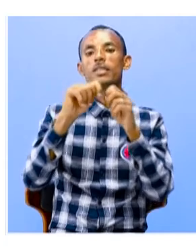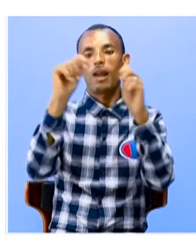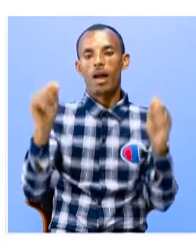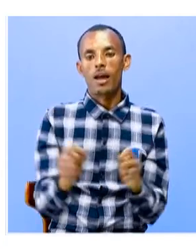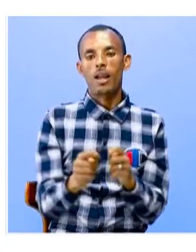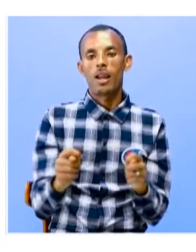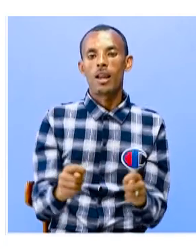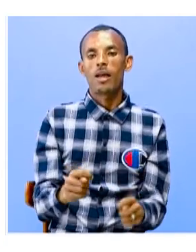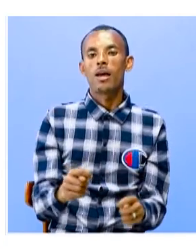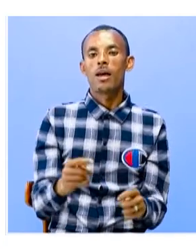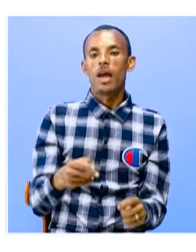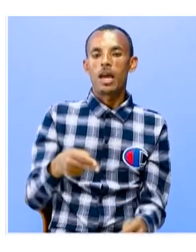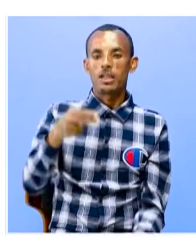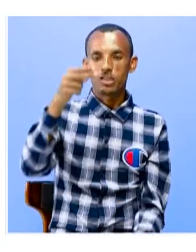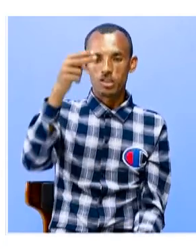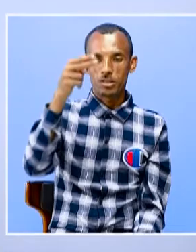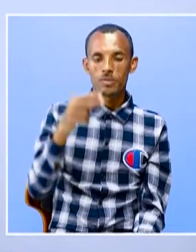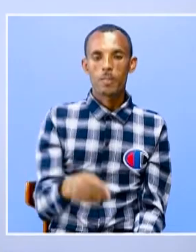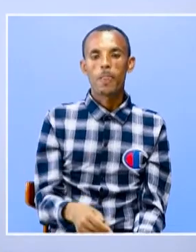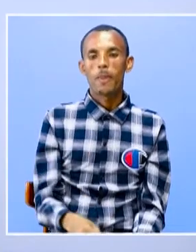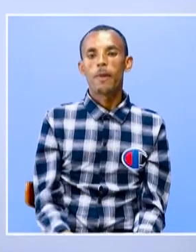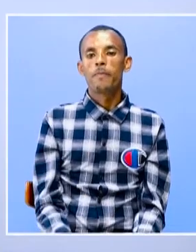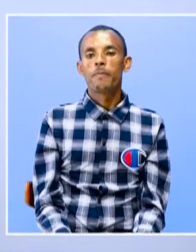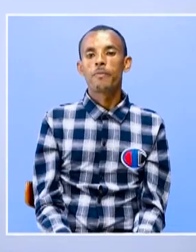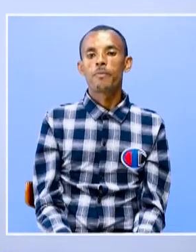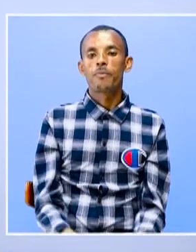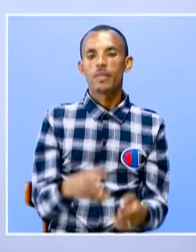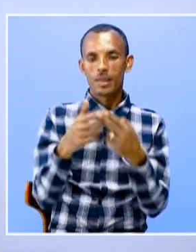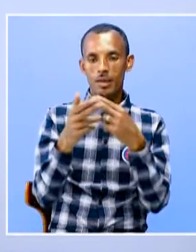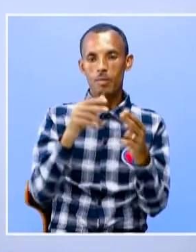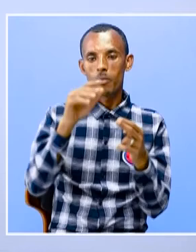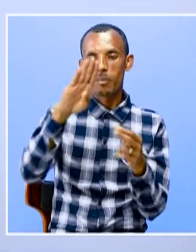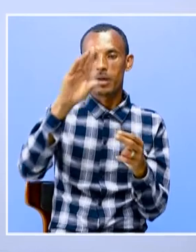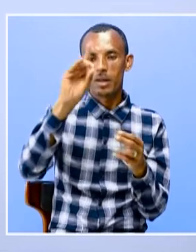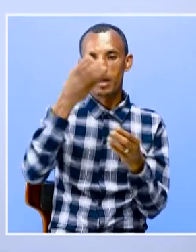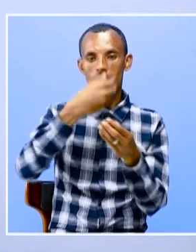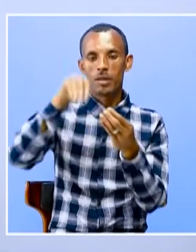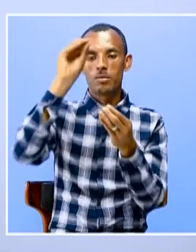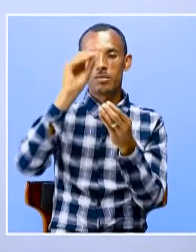or height of the triangle is H. So times BD plus